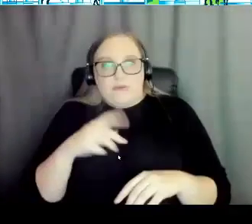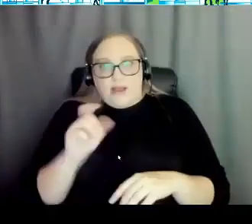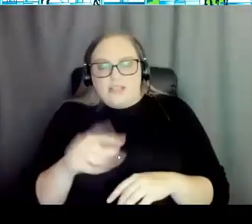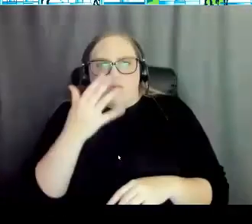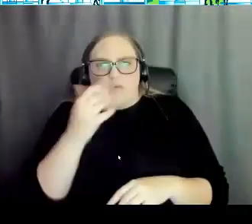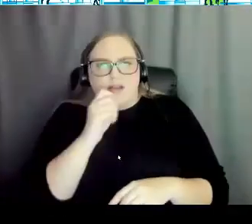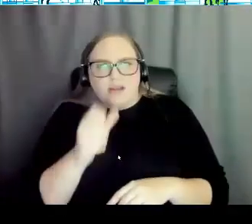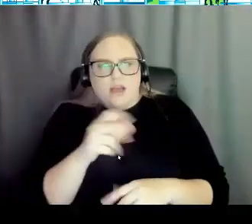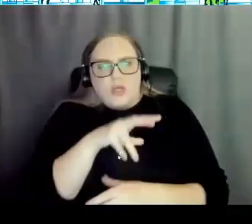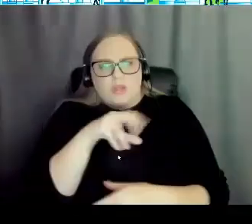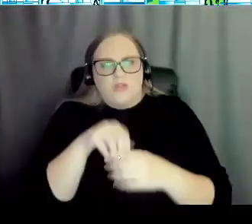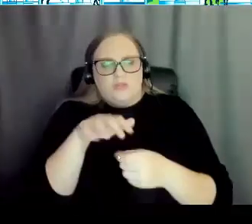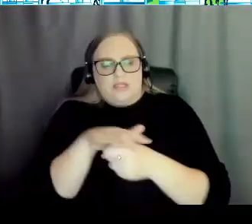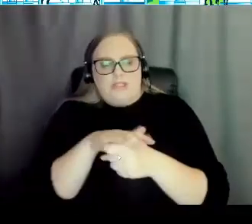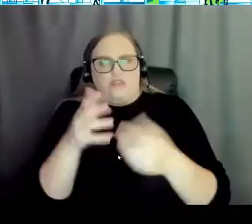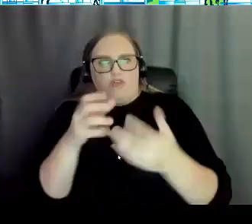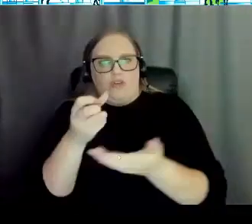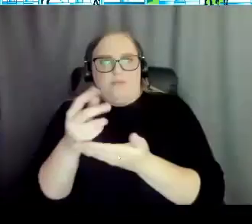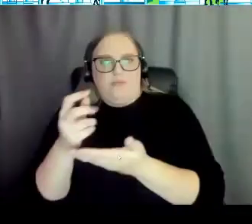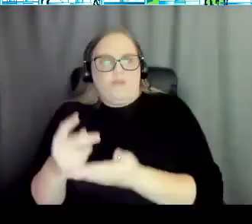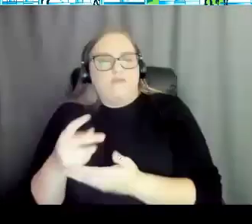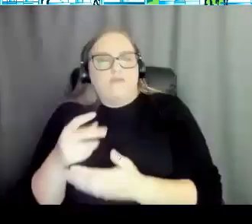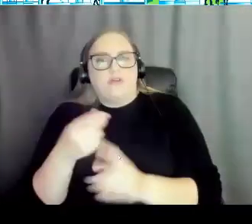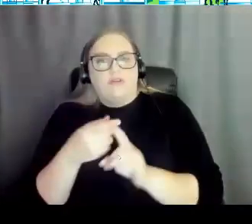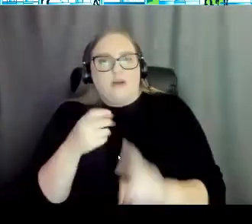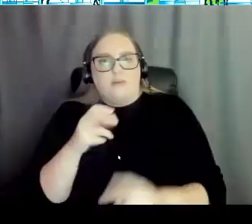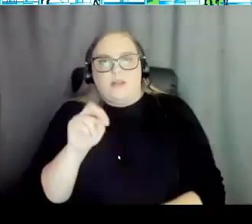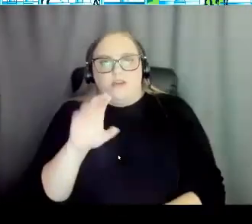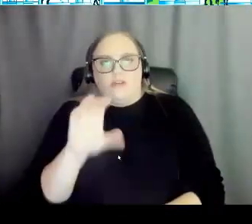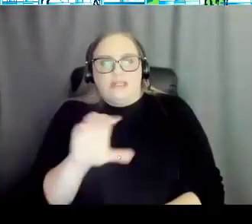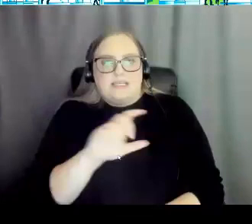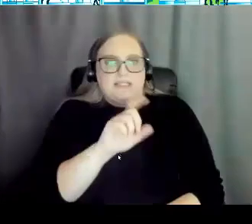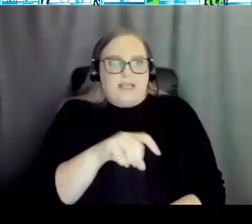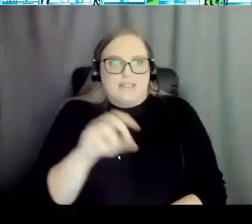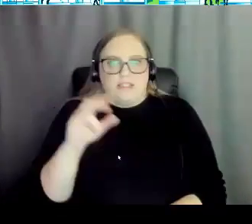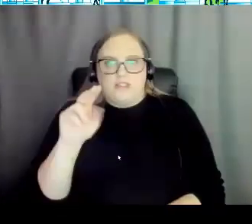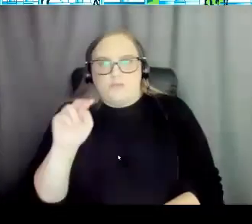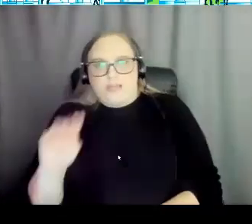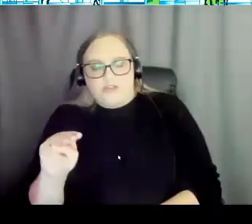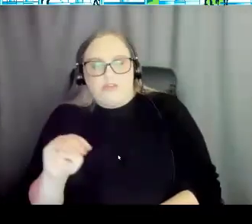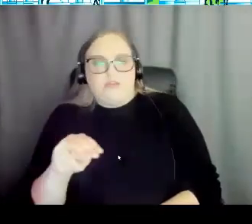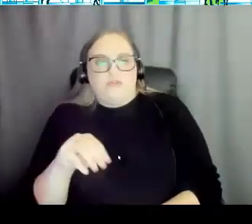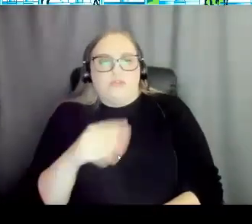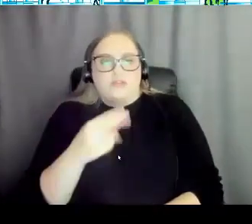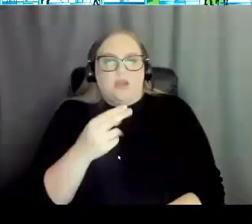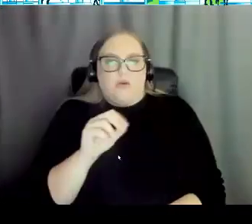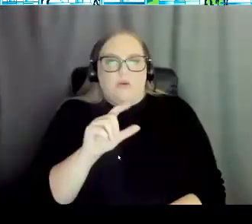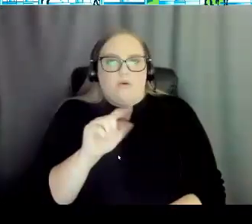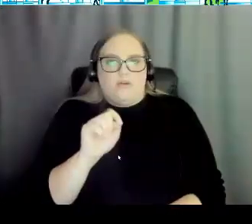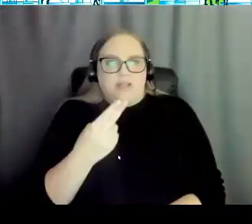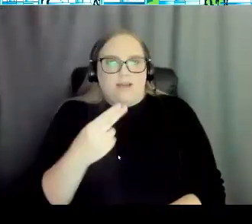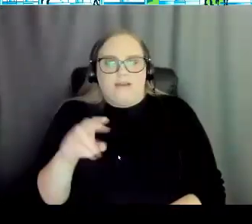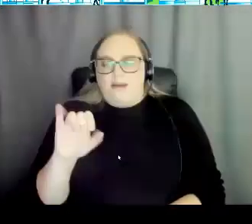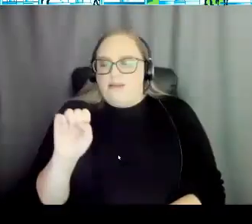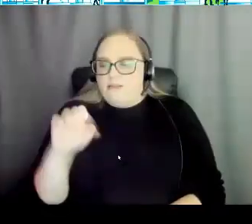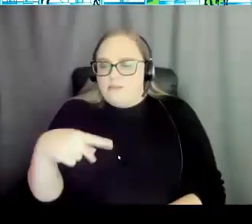sites already approved by NRC in Texas and New Mexico? These are the Holtec and ISP